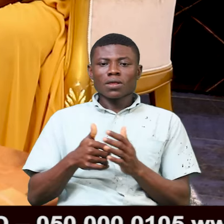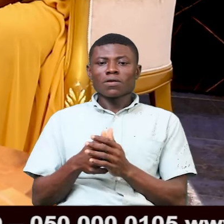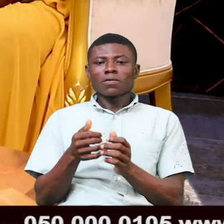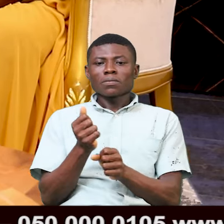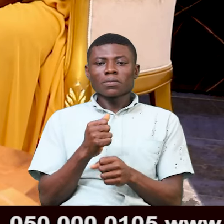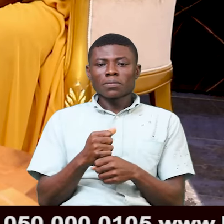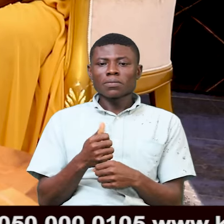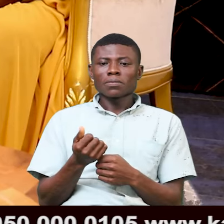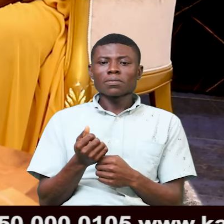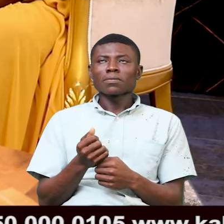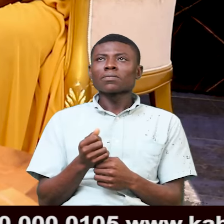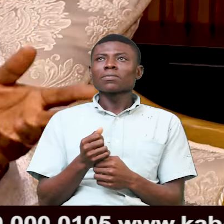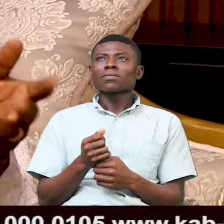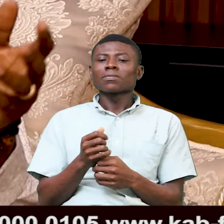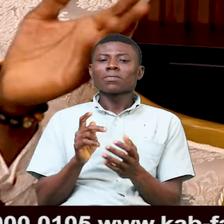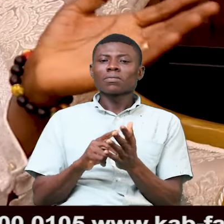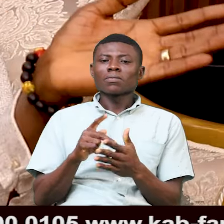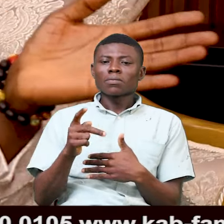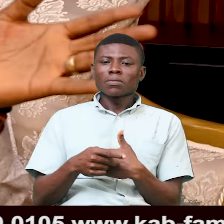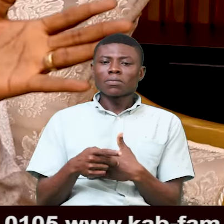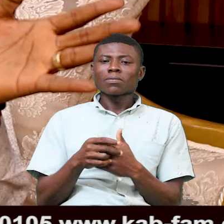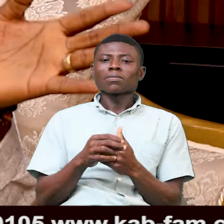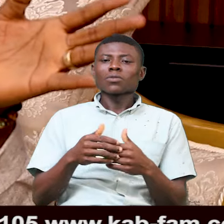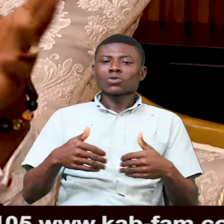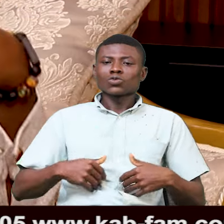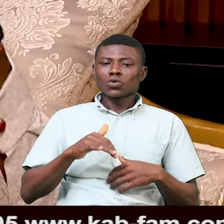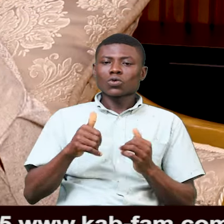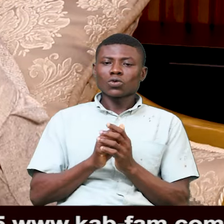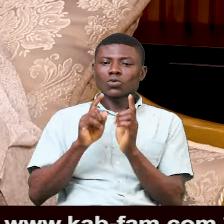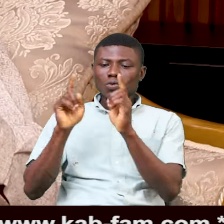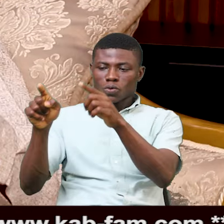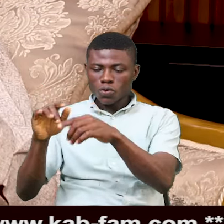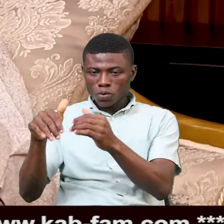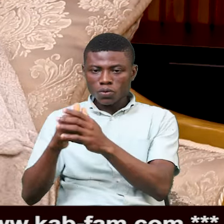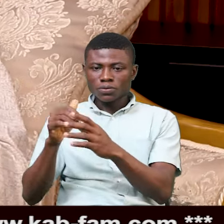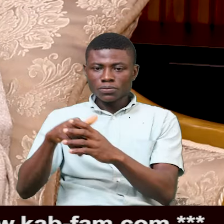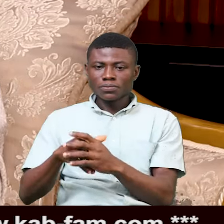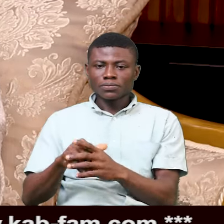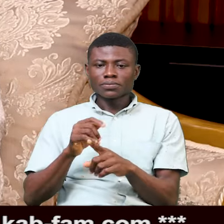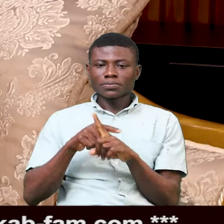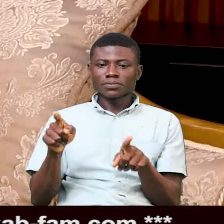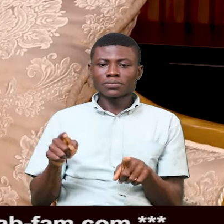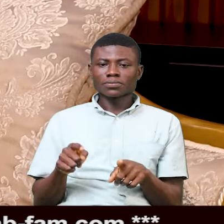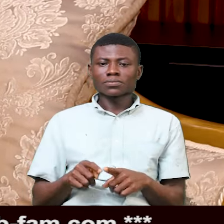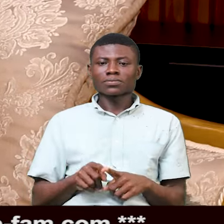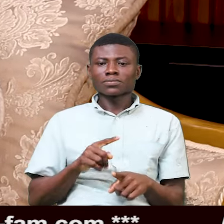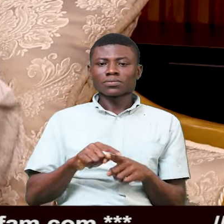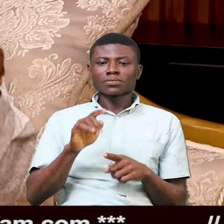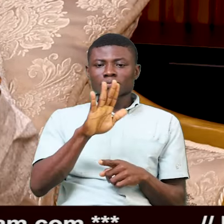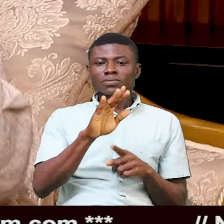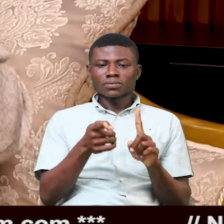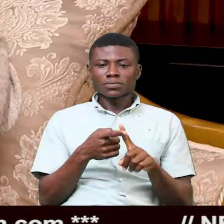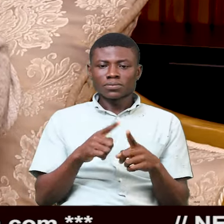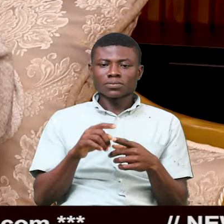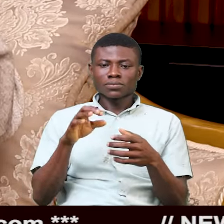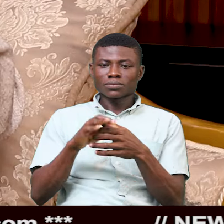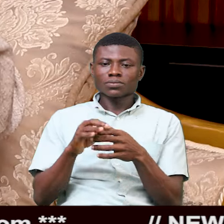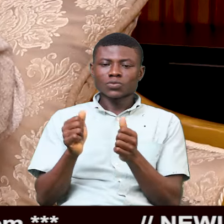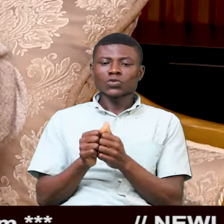organize some beach eye and I'm organizing youth choir and say omunkobi but ono na na down for be